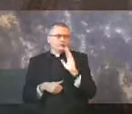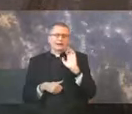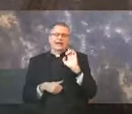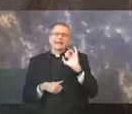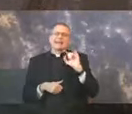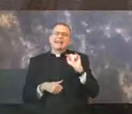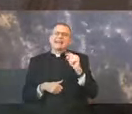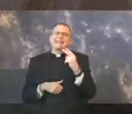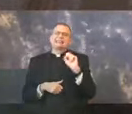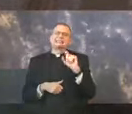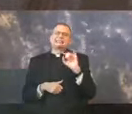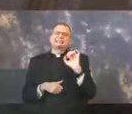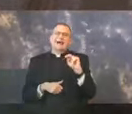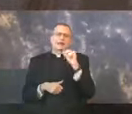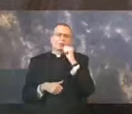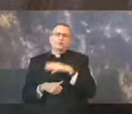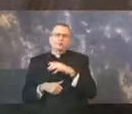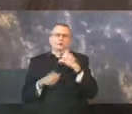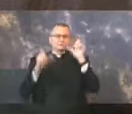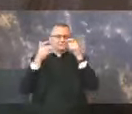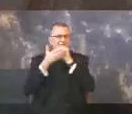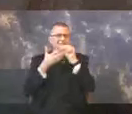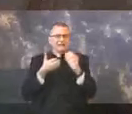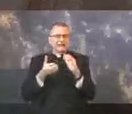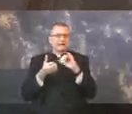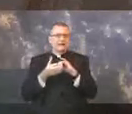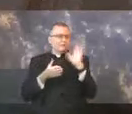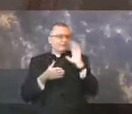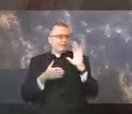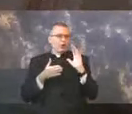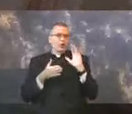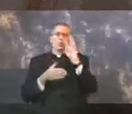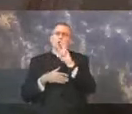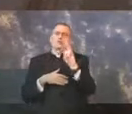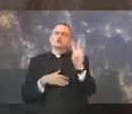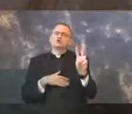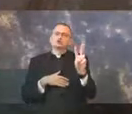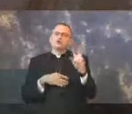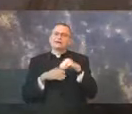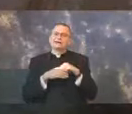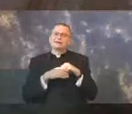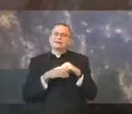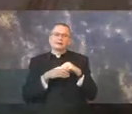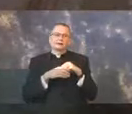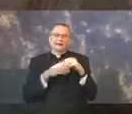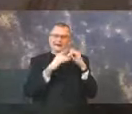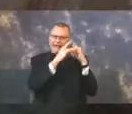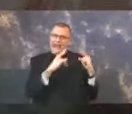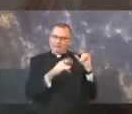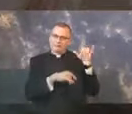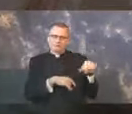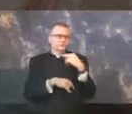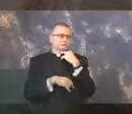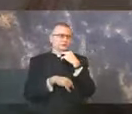following her arrest and prior to her execution in the concentration camps of World War II. She wrote in a